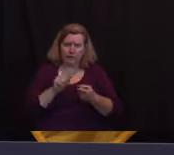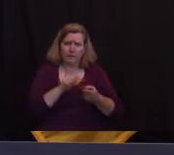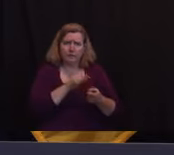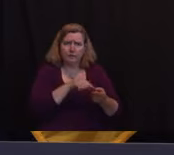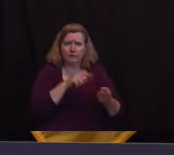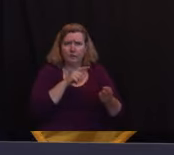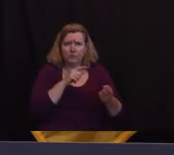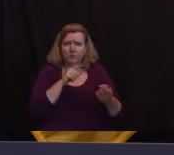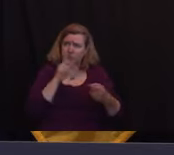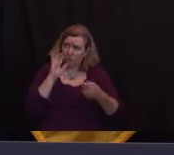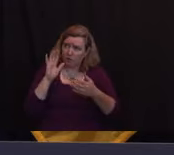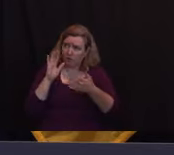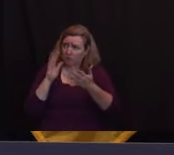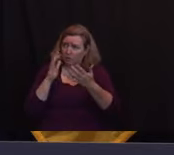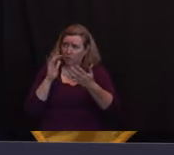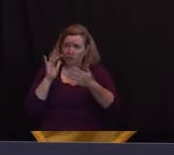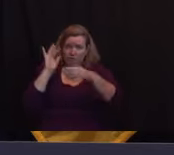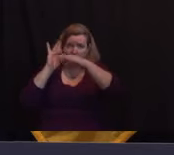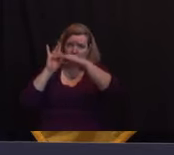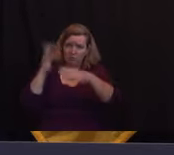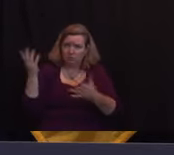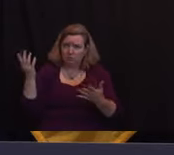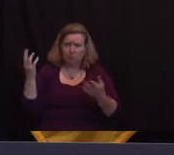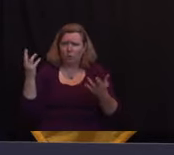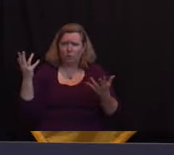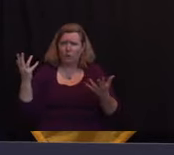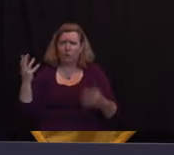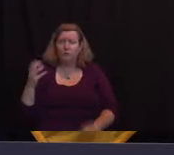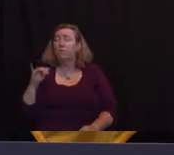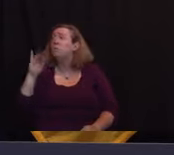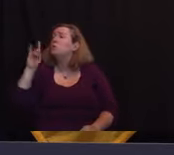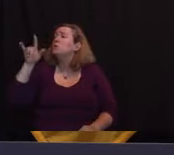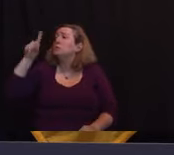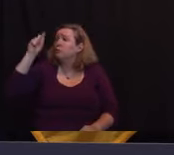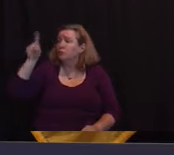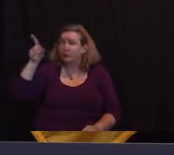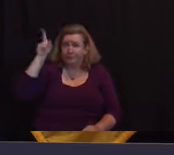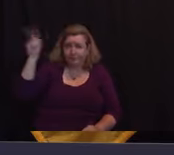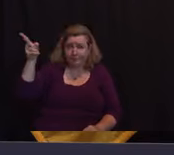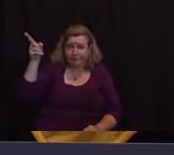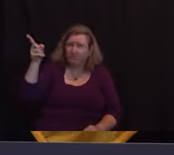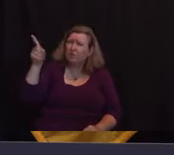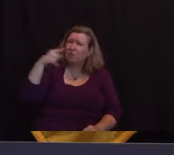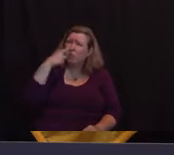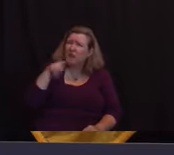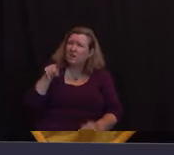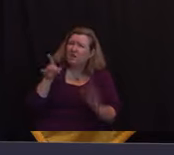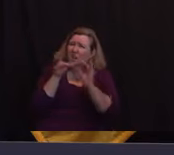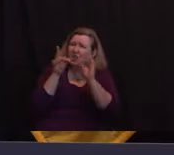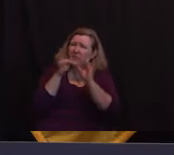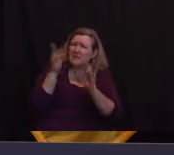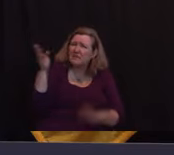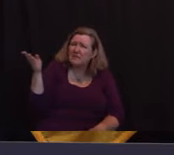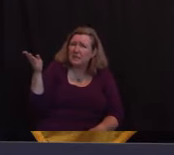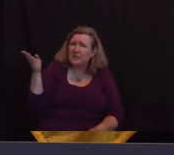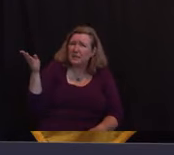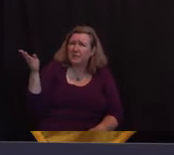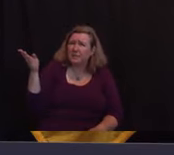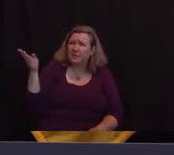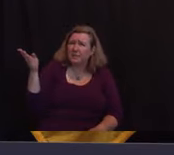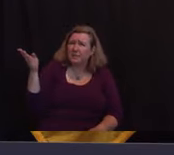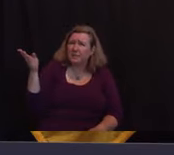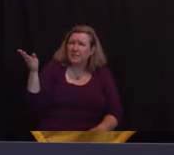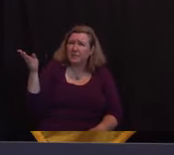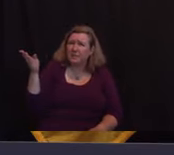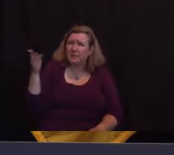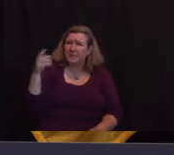Judy, could you talk a little bit about, and this is sort of related, but it's kind of different as well. I believe the latest number